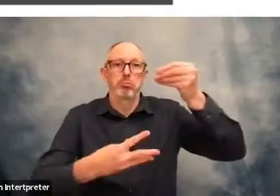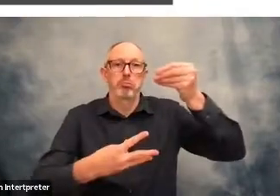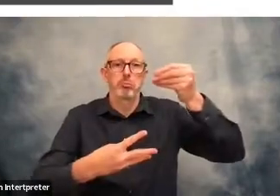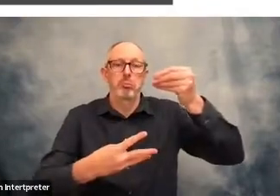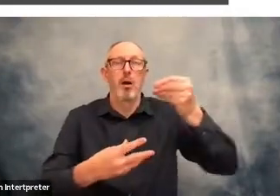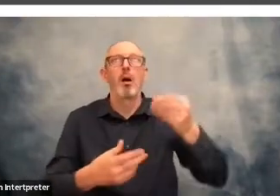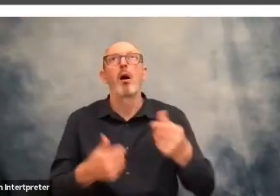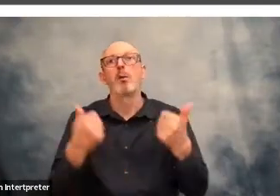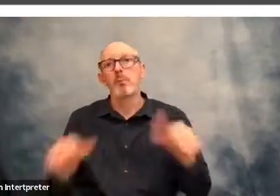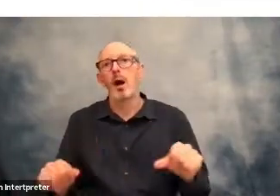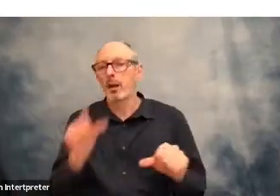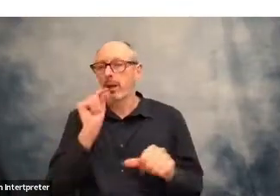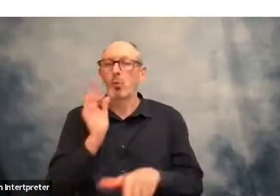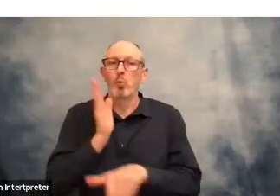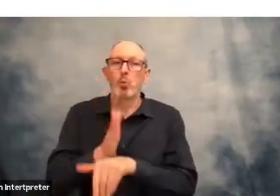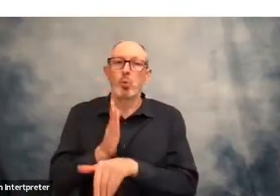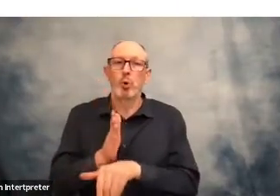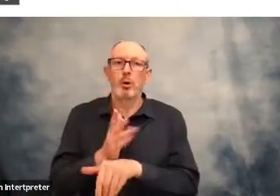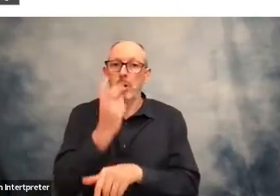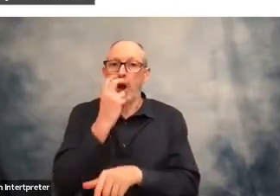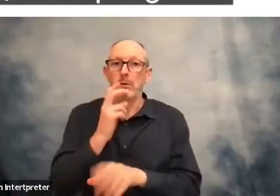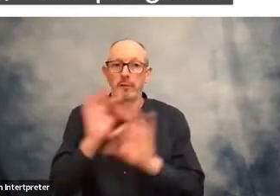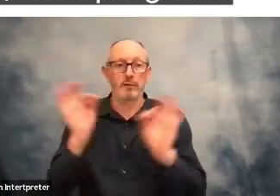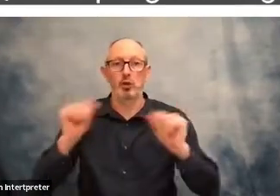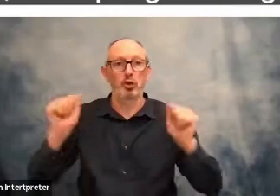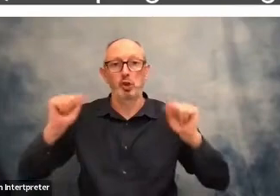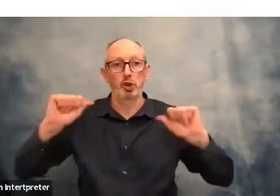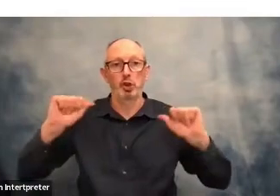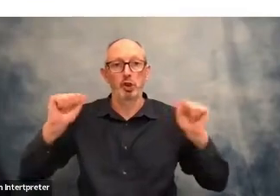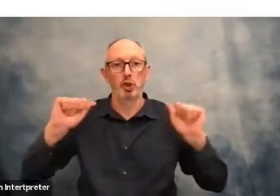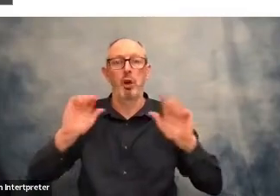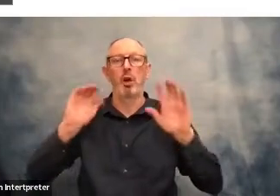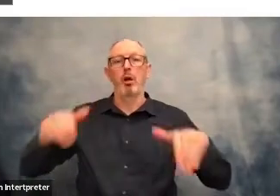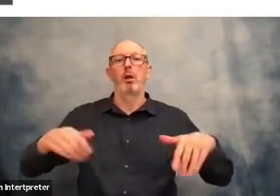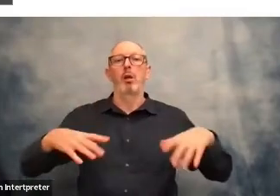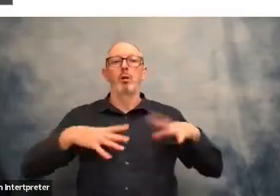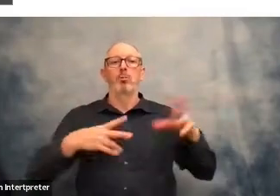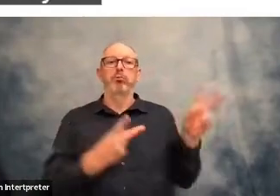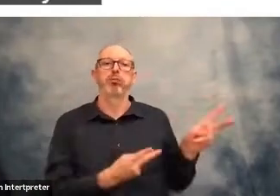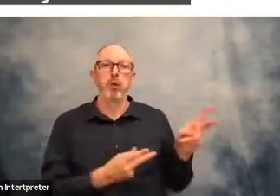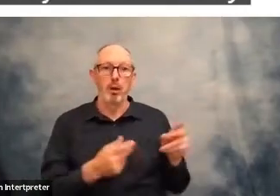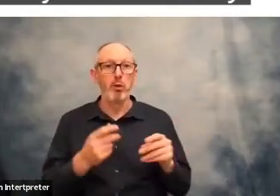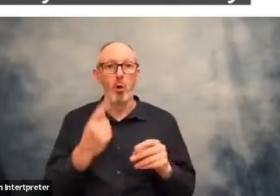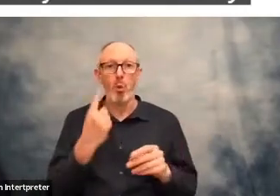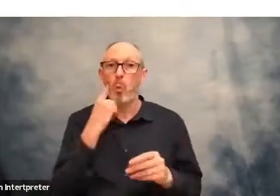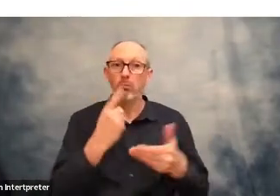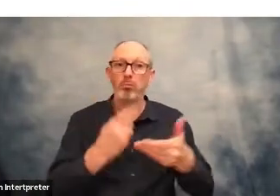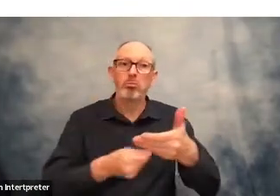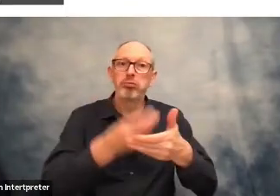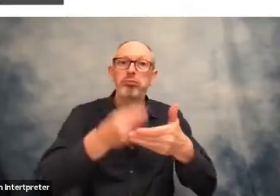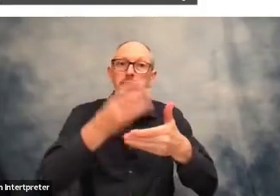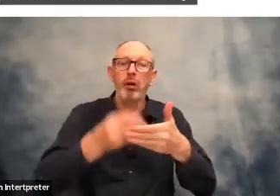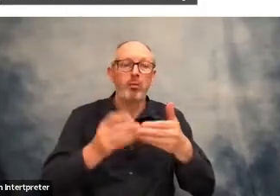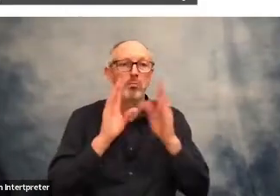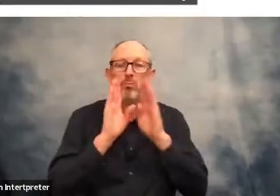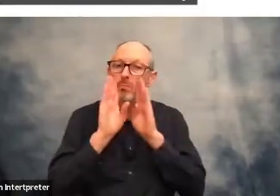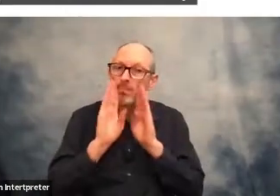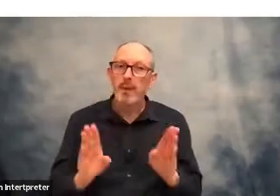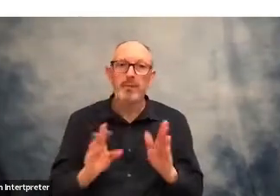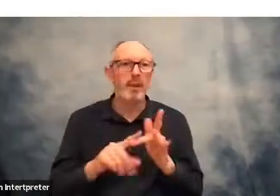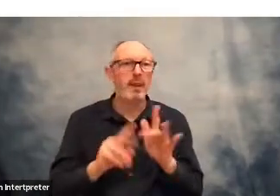Two workers are using it now. One told me the program signal slide is amazing. If you know any independent support